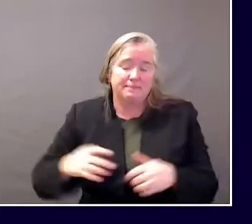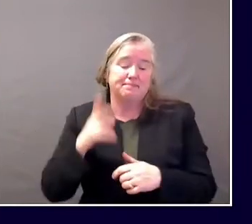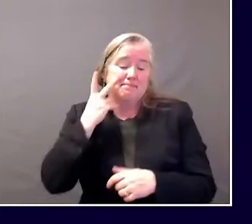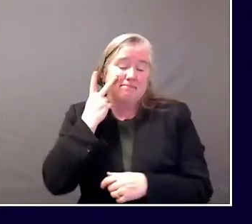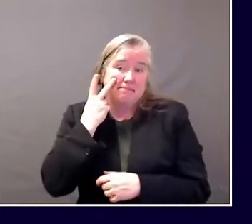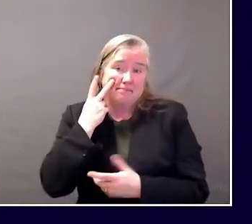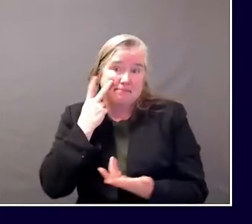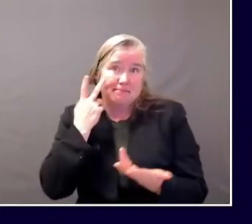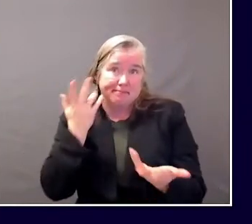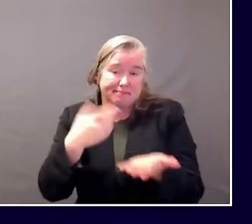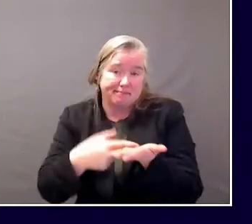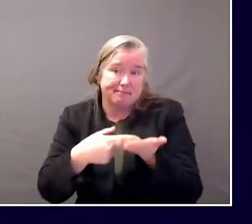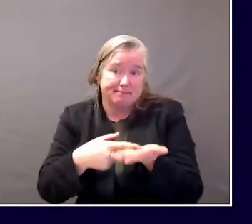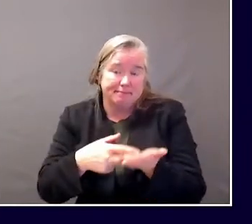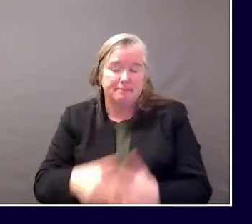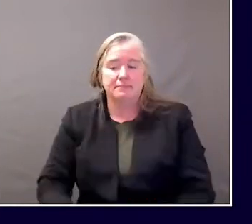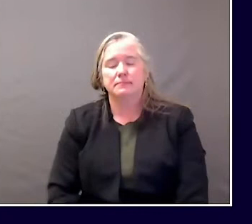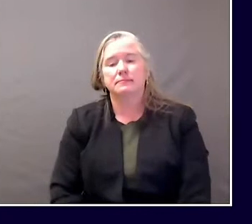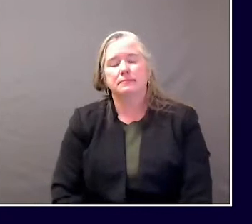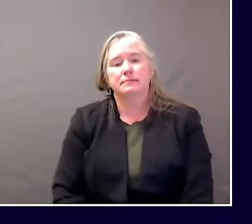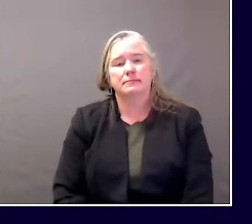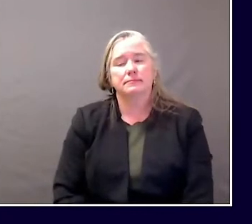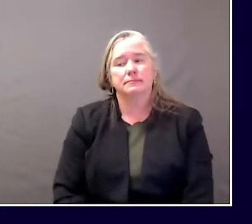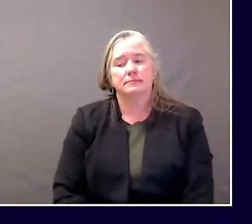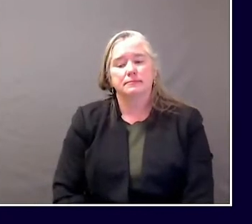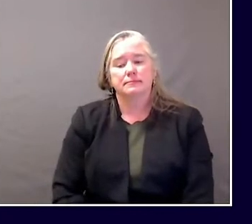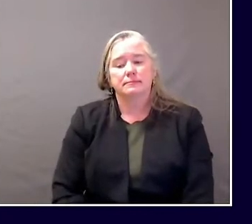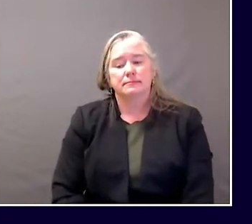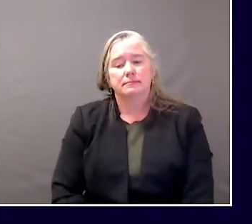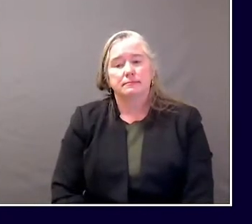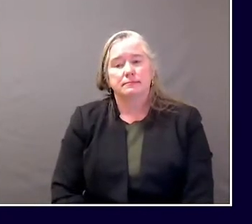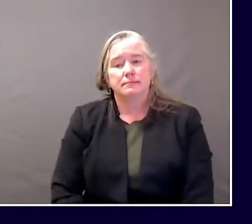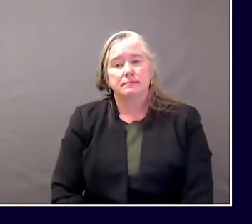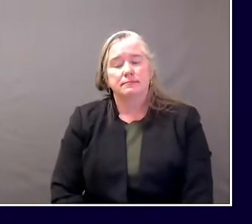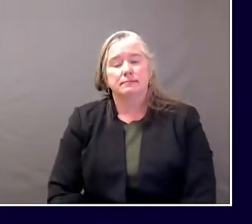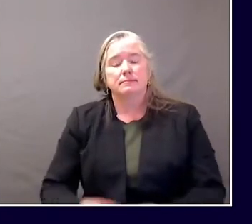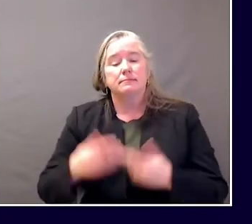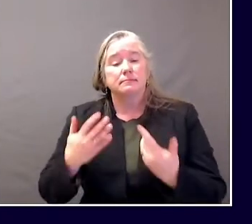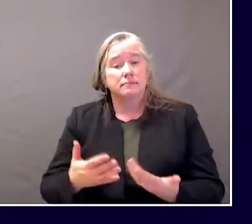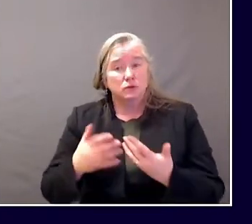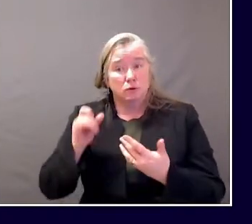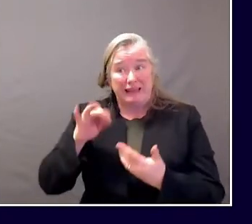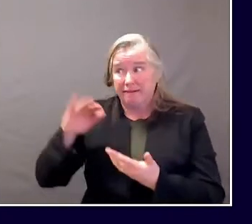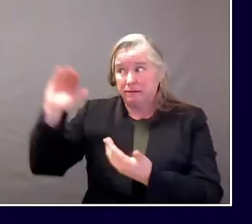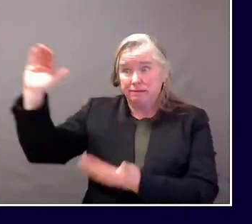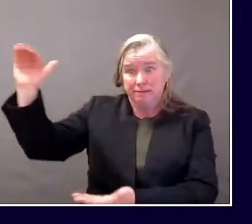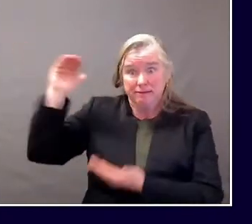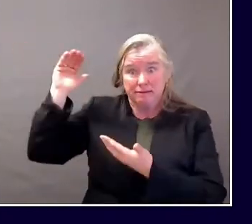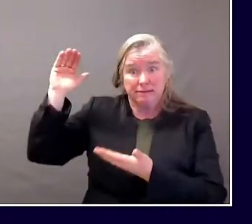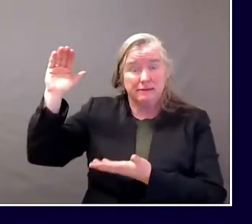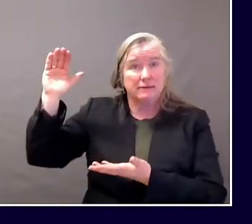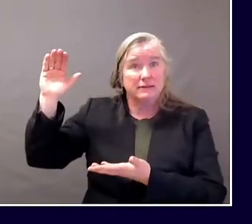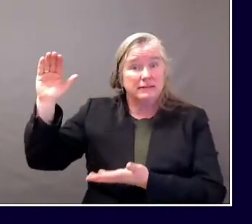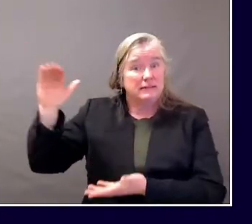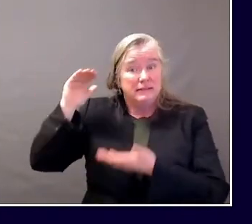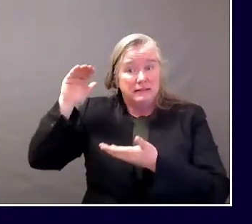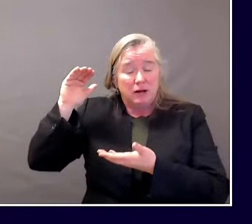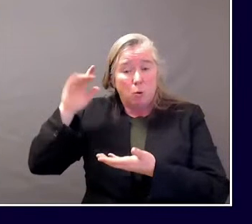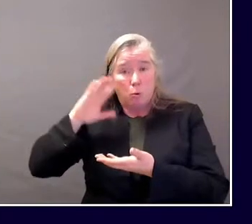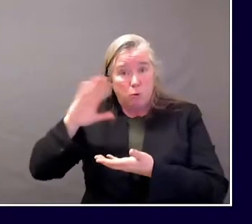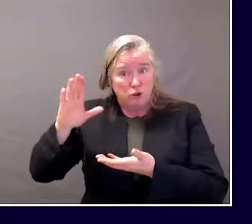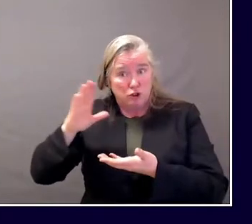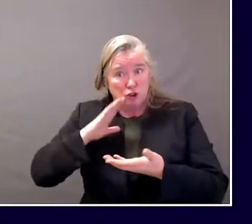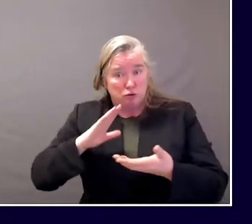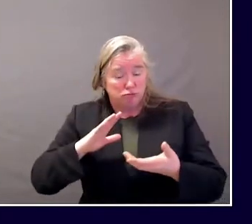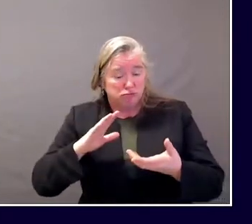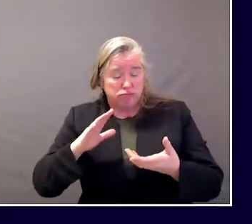currently are allotting them to, would that remain the same, or would you expand the umbrella of people delivering them? And where would you start if you did?